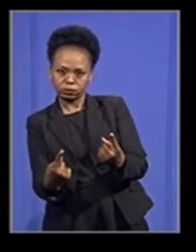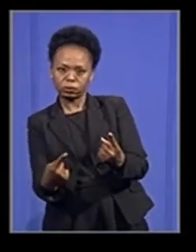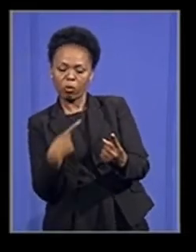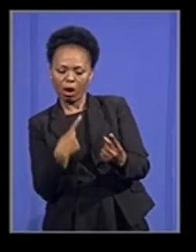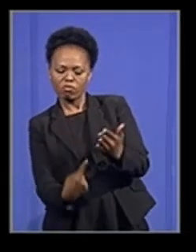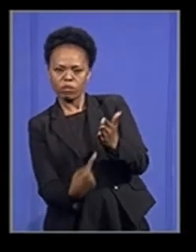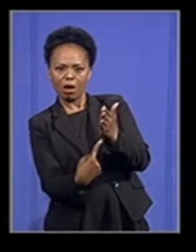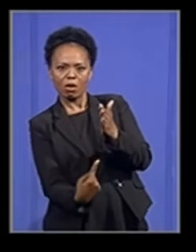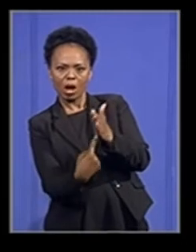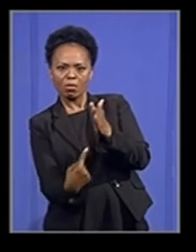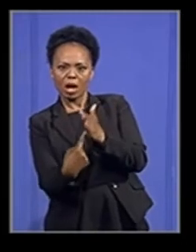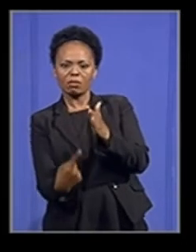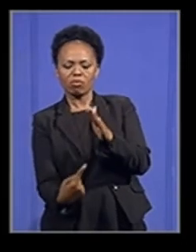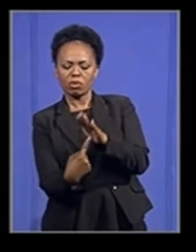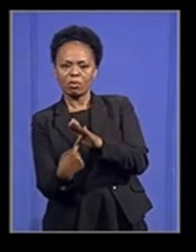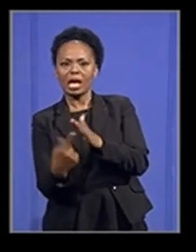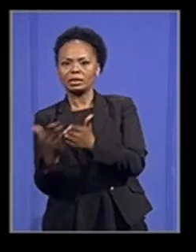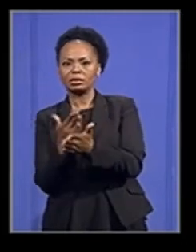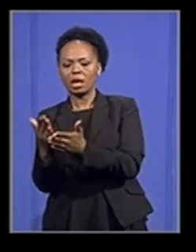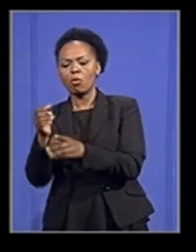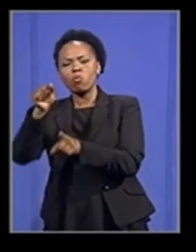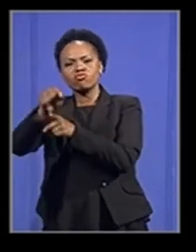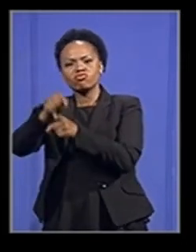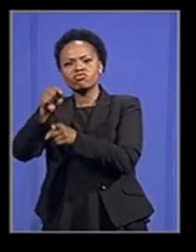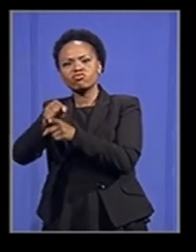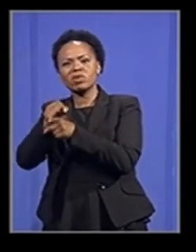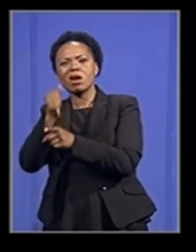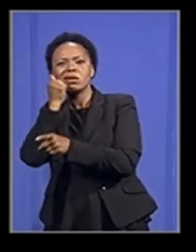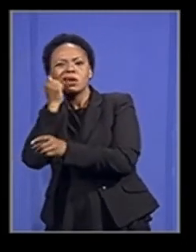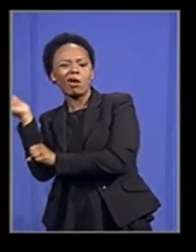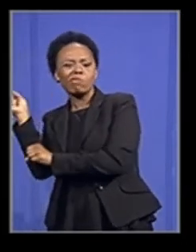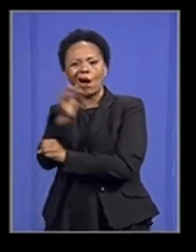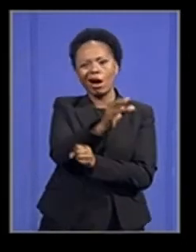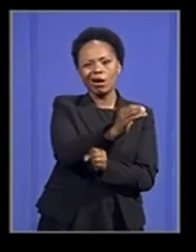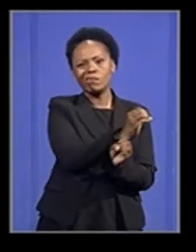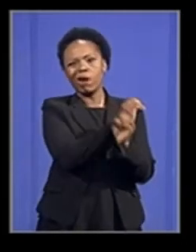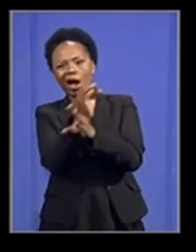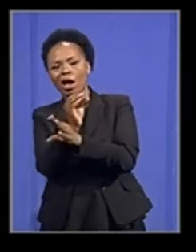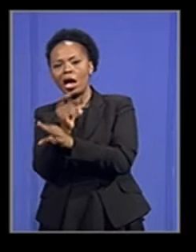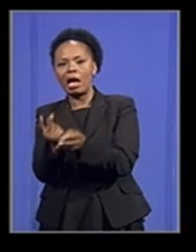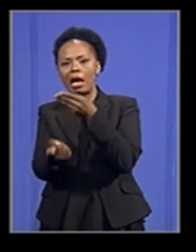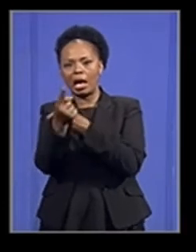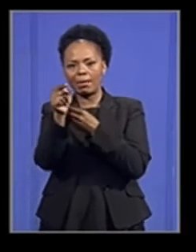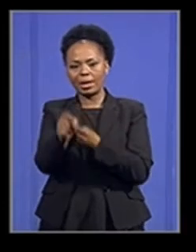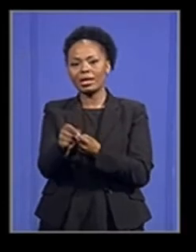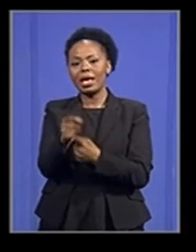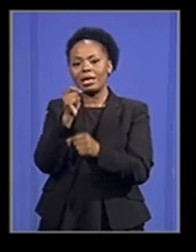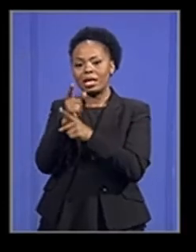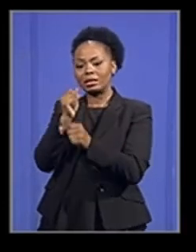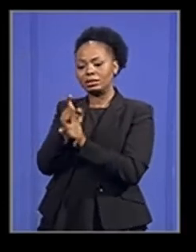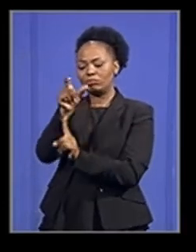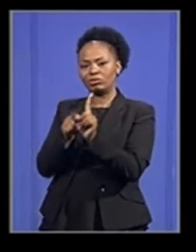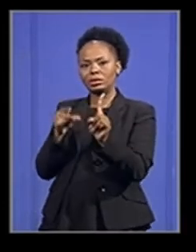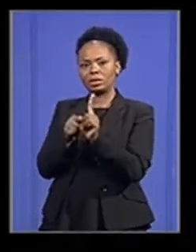mme bangwe ba kulupiwa ka maje go ba emisa le go ba tseela ditsa bone. Mokgweetsi wa ditekisi wa kwa Letlhabile o ne a bolawa mo kgweding e e